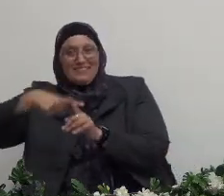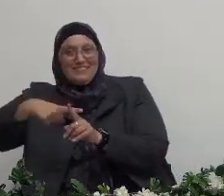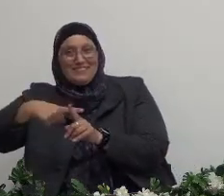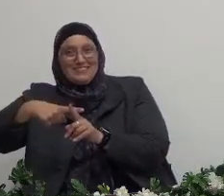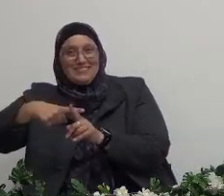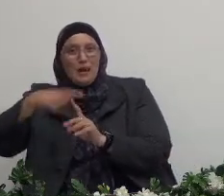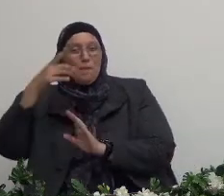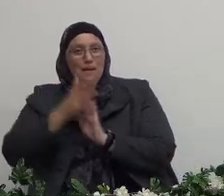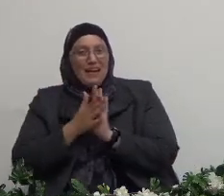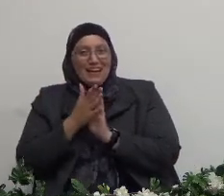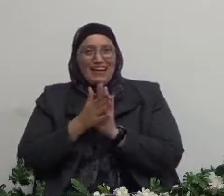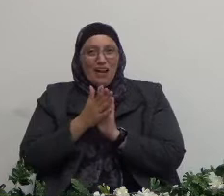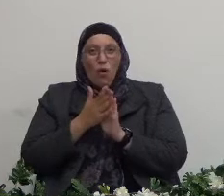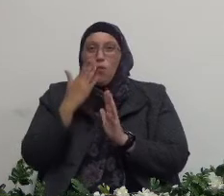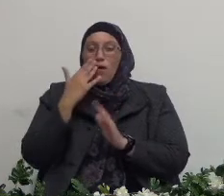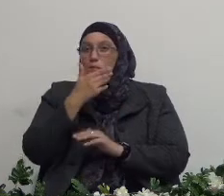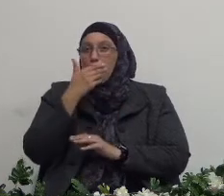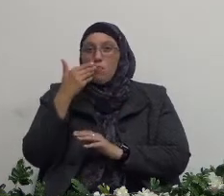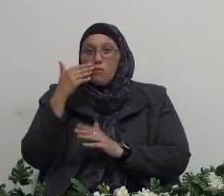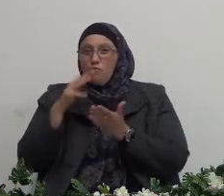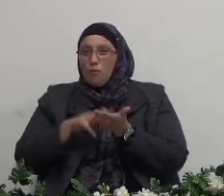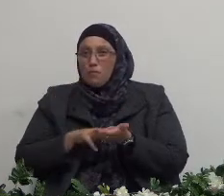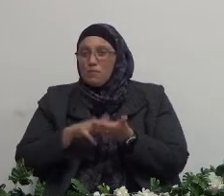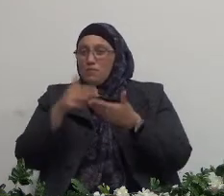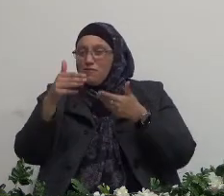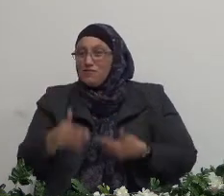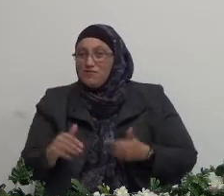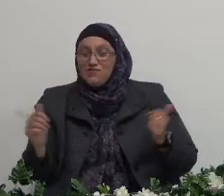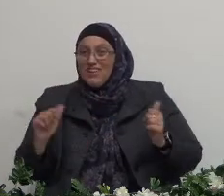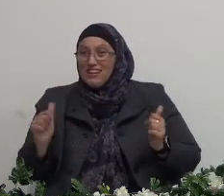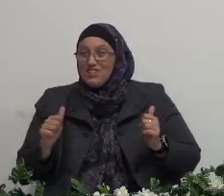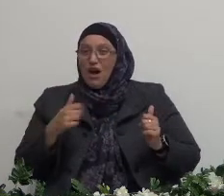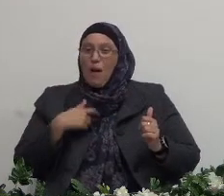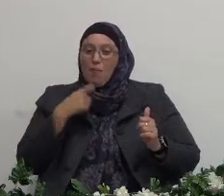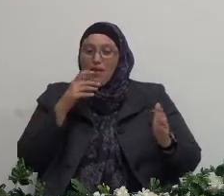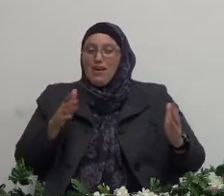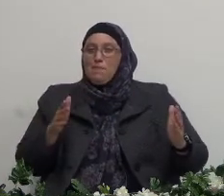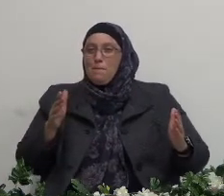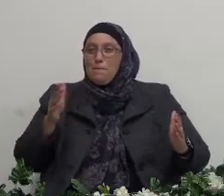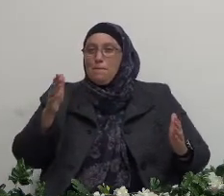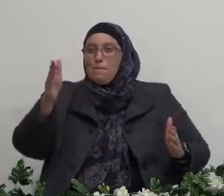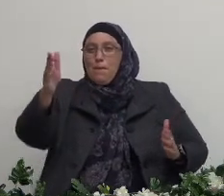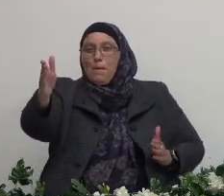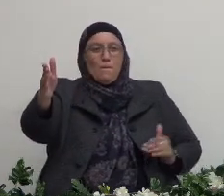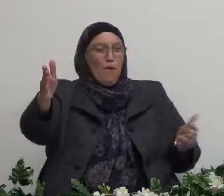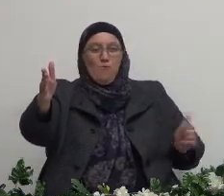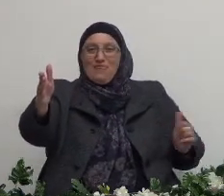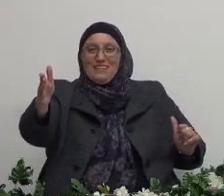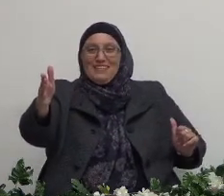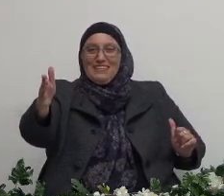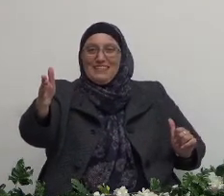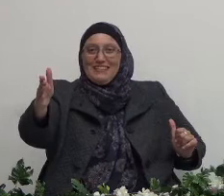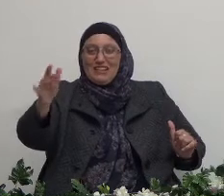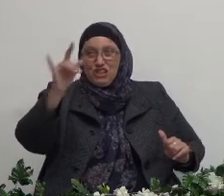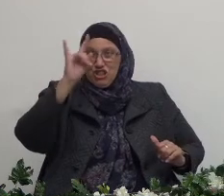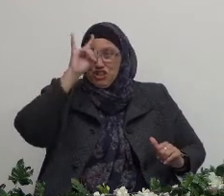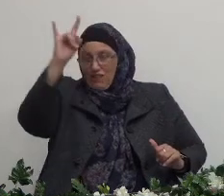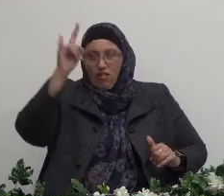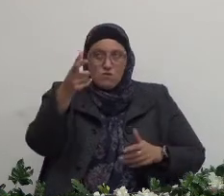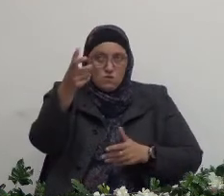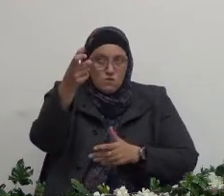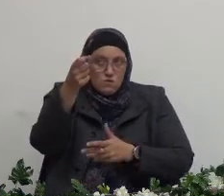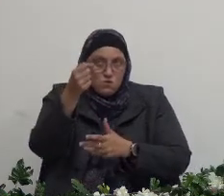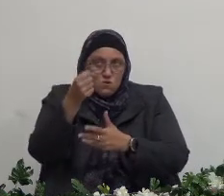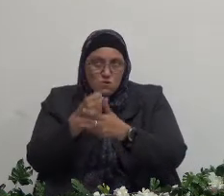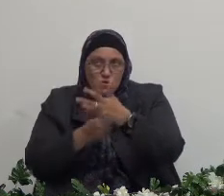advanced position. I'm not down in the dumps where the devil is controlling me, where the shaitan has